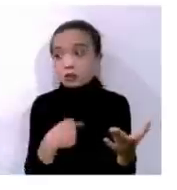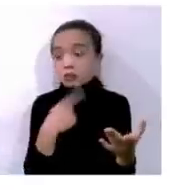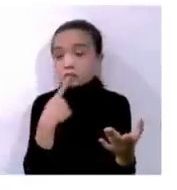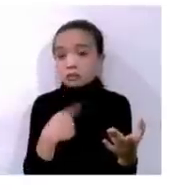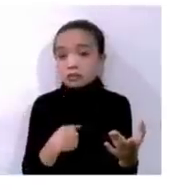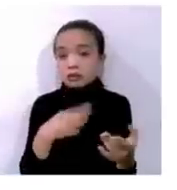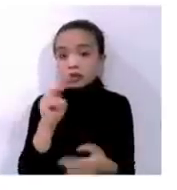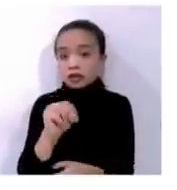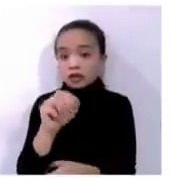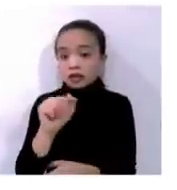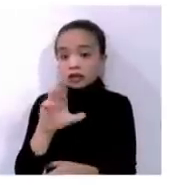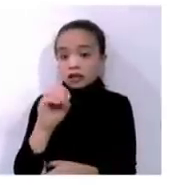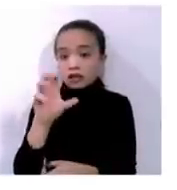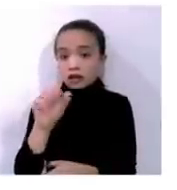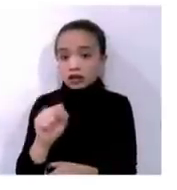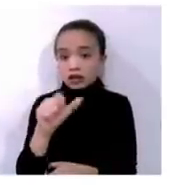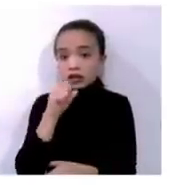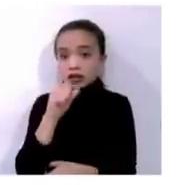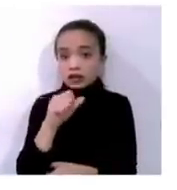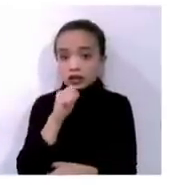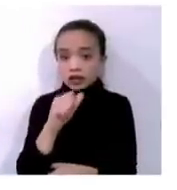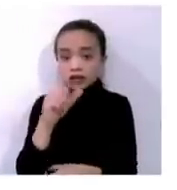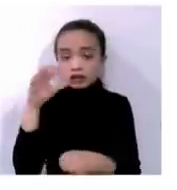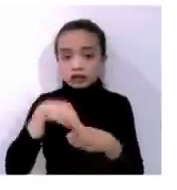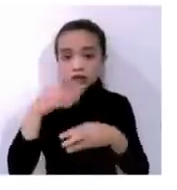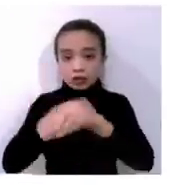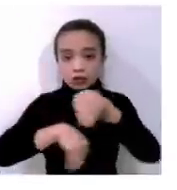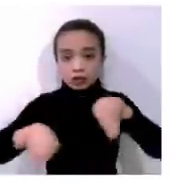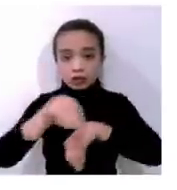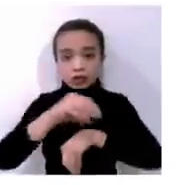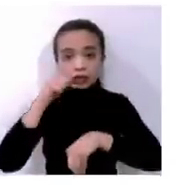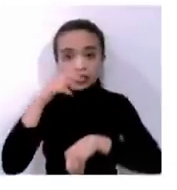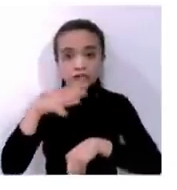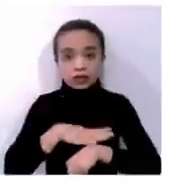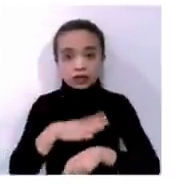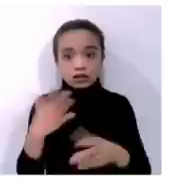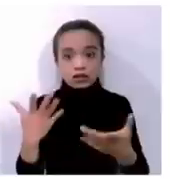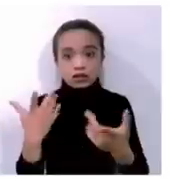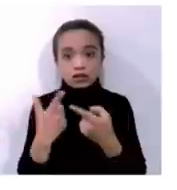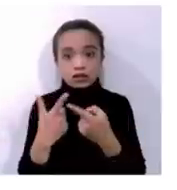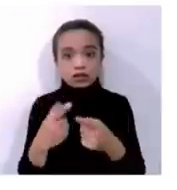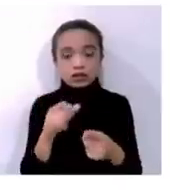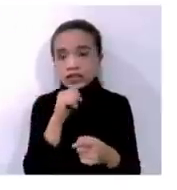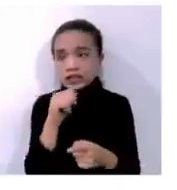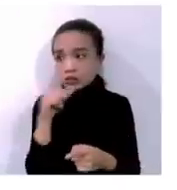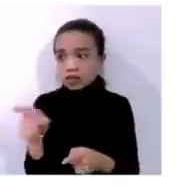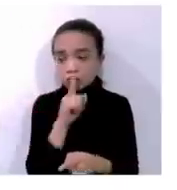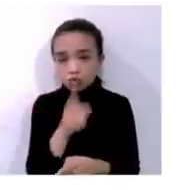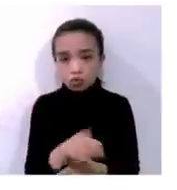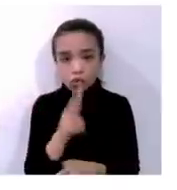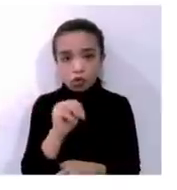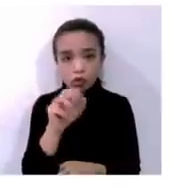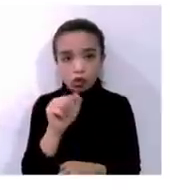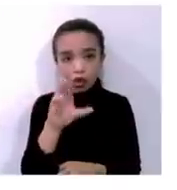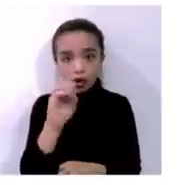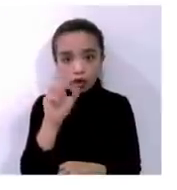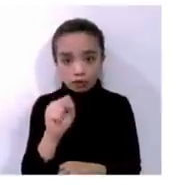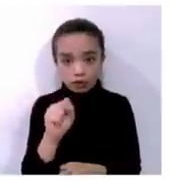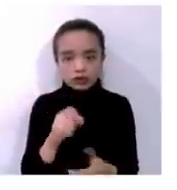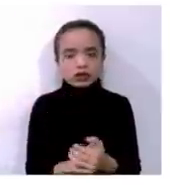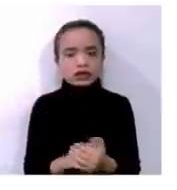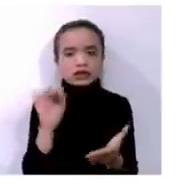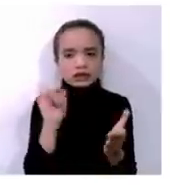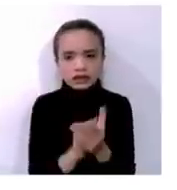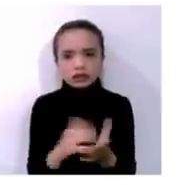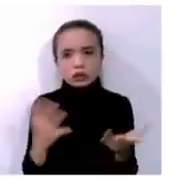Marcos loyalists will not vote for his wife, but she's not Marcos by bloodline. And that is where his